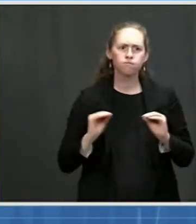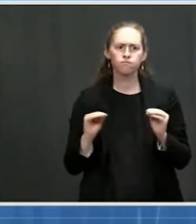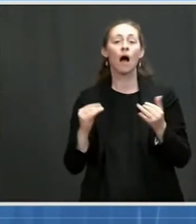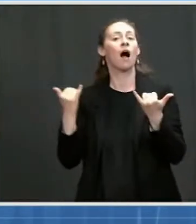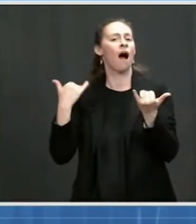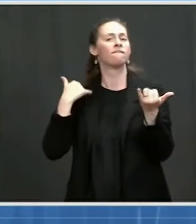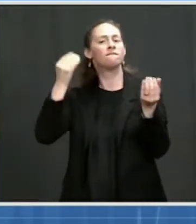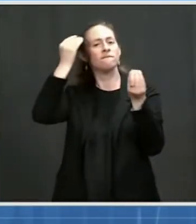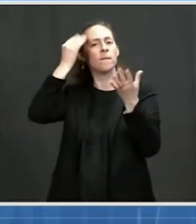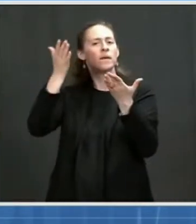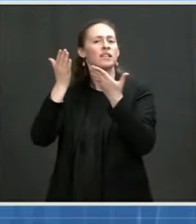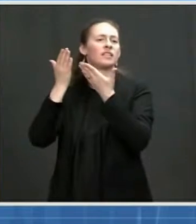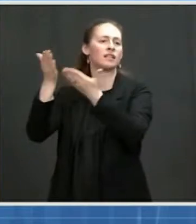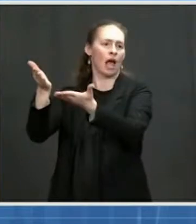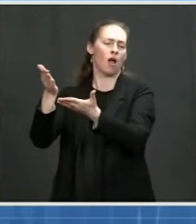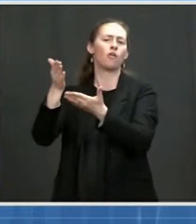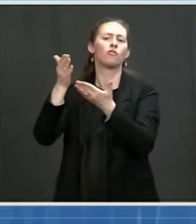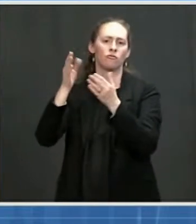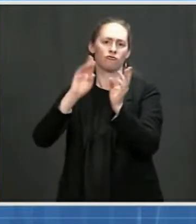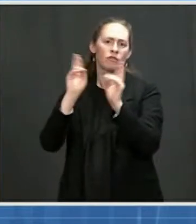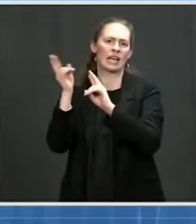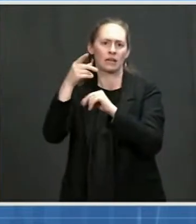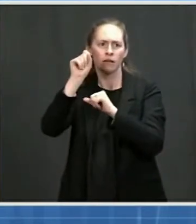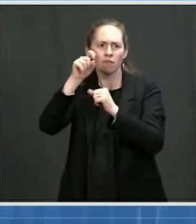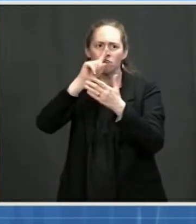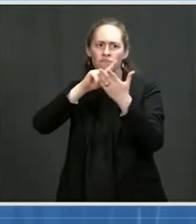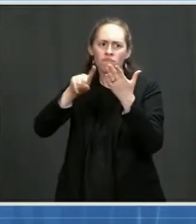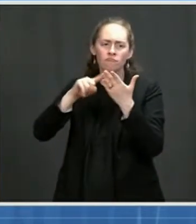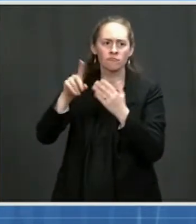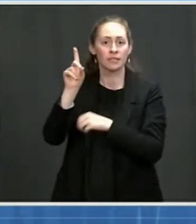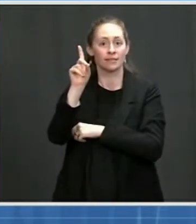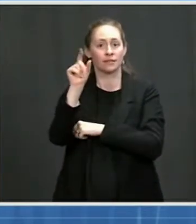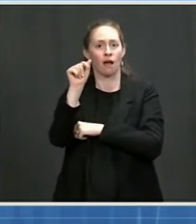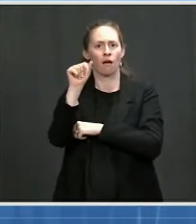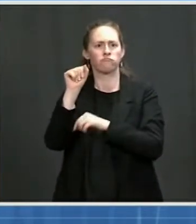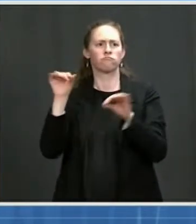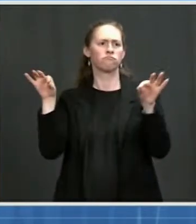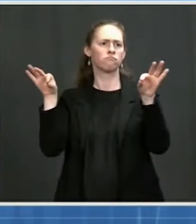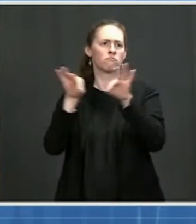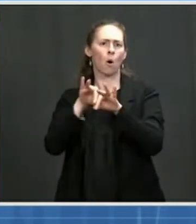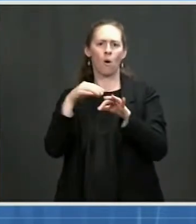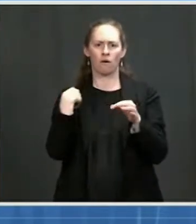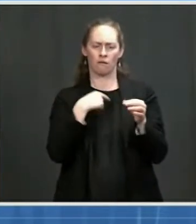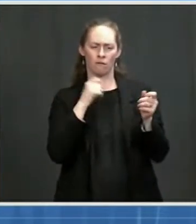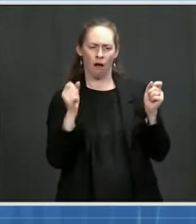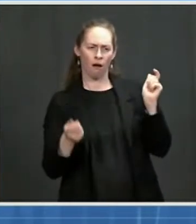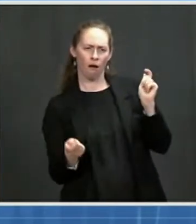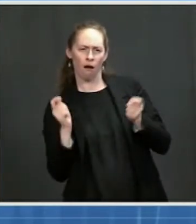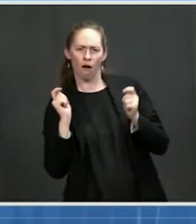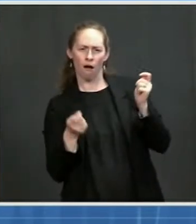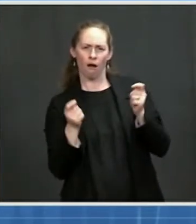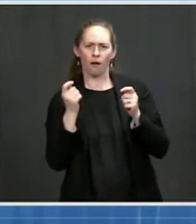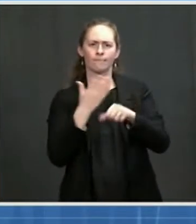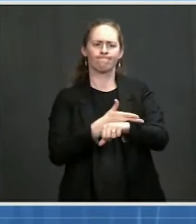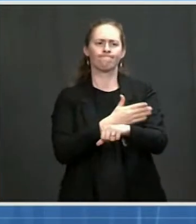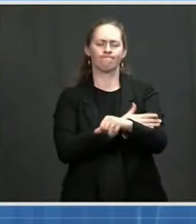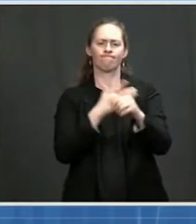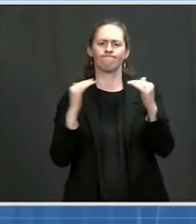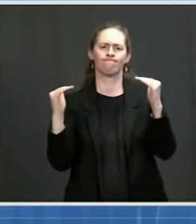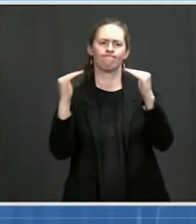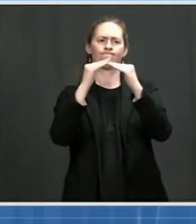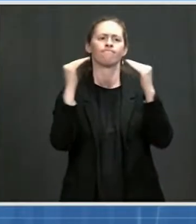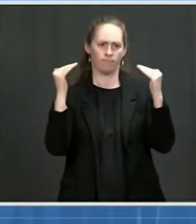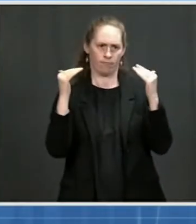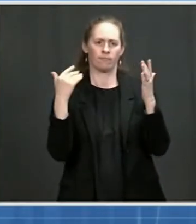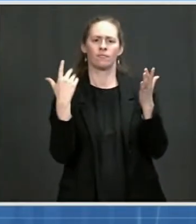milestone. And as data quality continues to improve, we will have greater confidence as we use these data to guide and drive